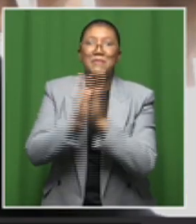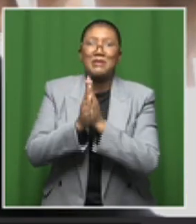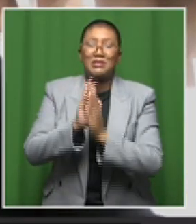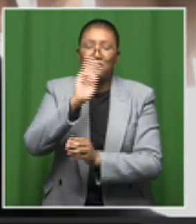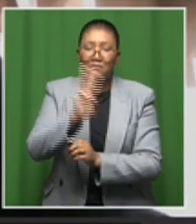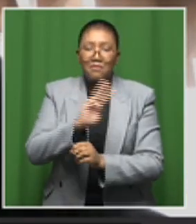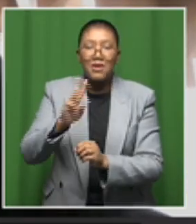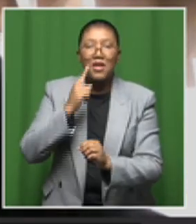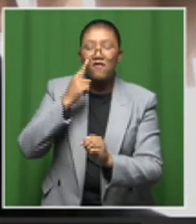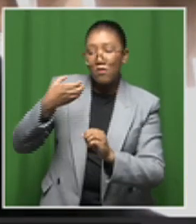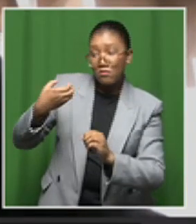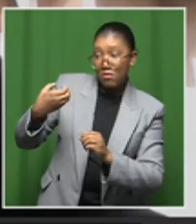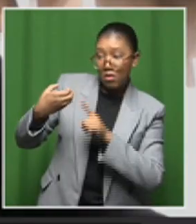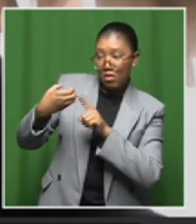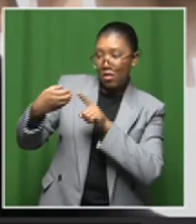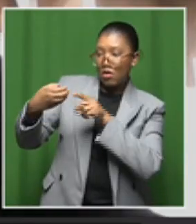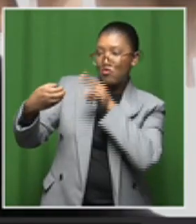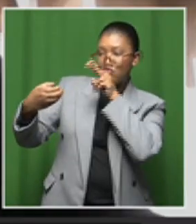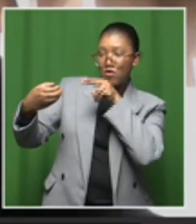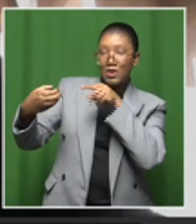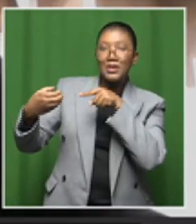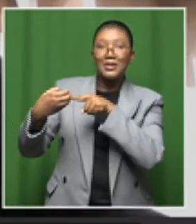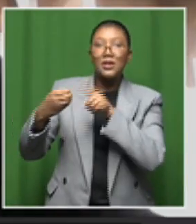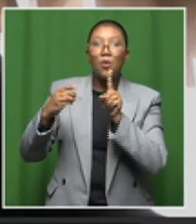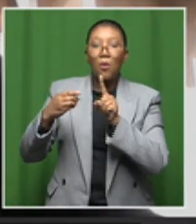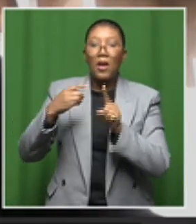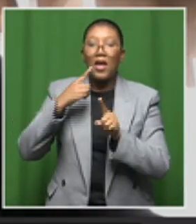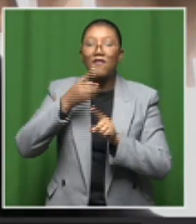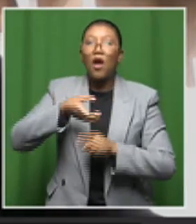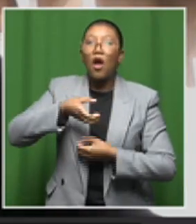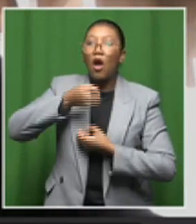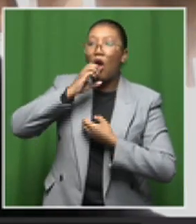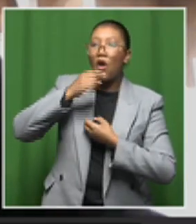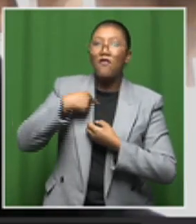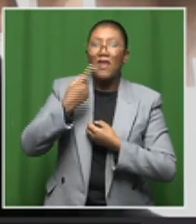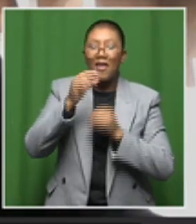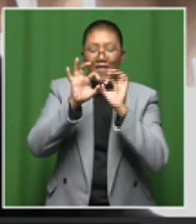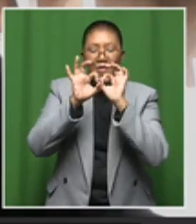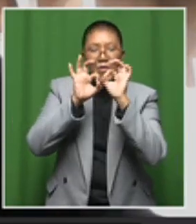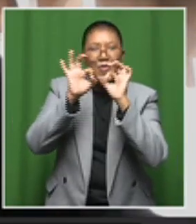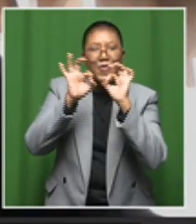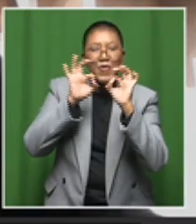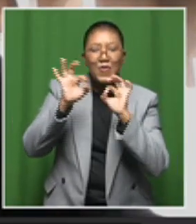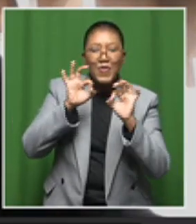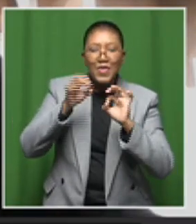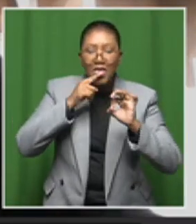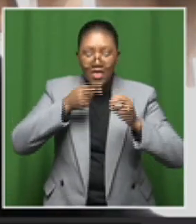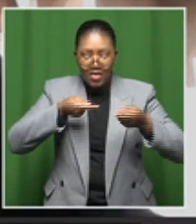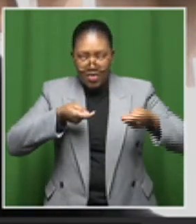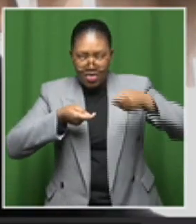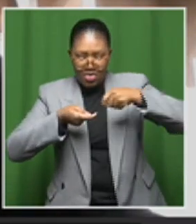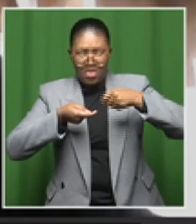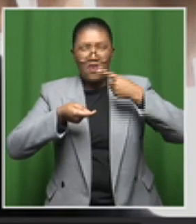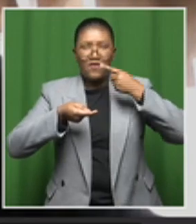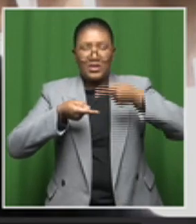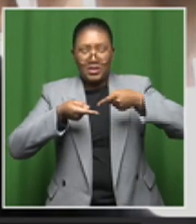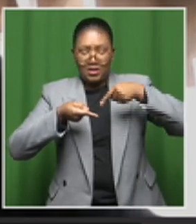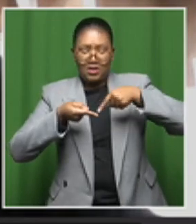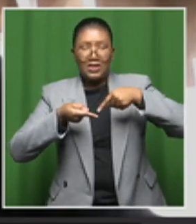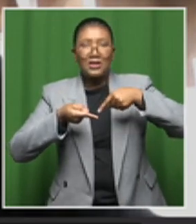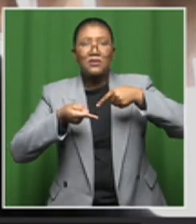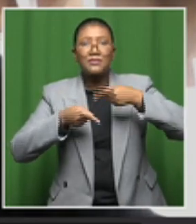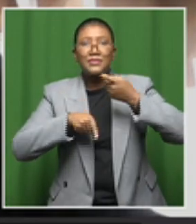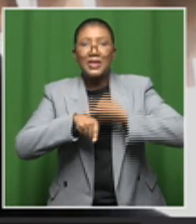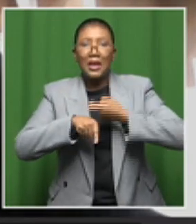look at a cough syrup, the minute it has granulates, then you must report to us. If you're using, for example, an